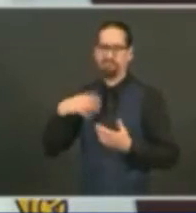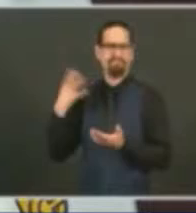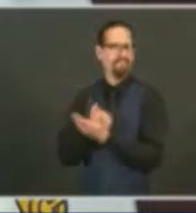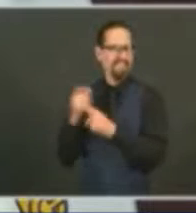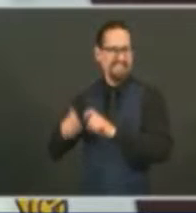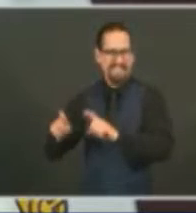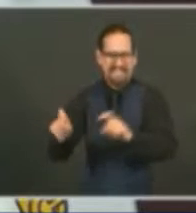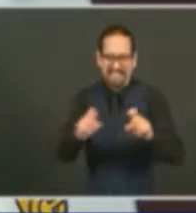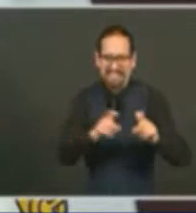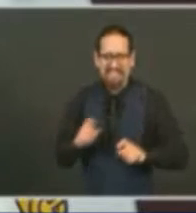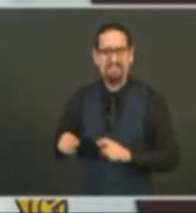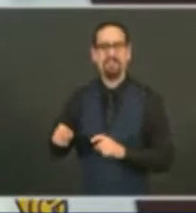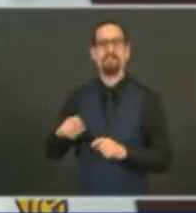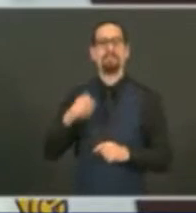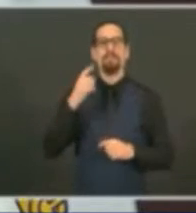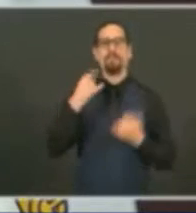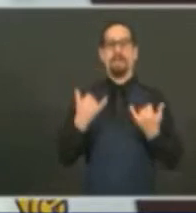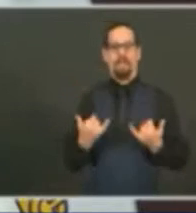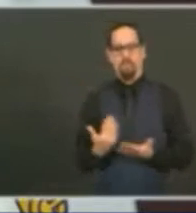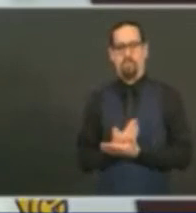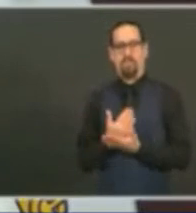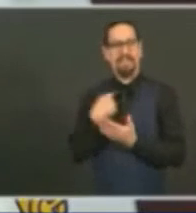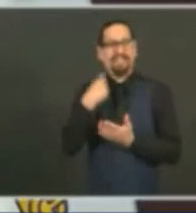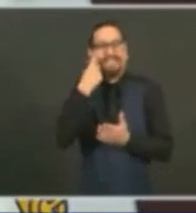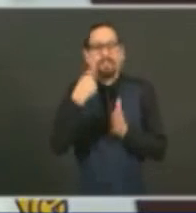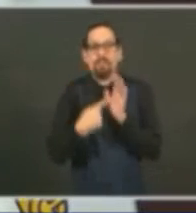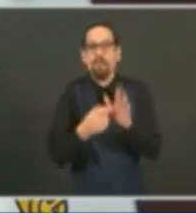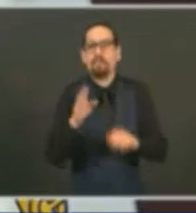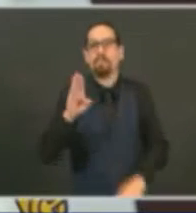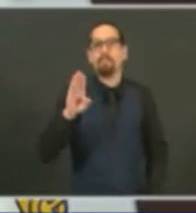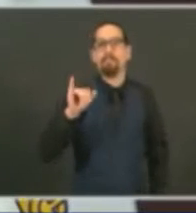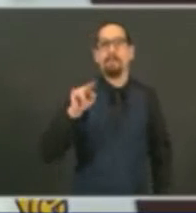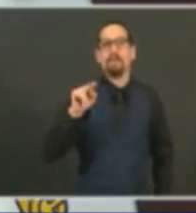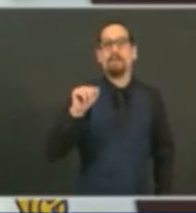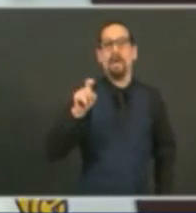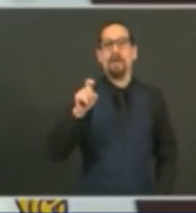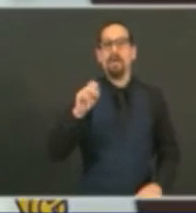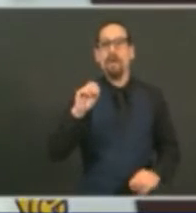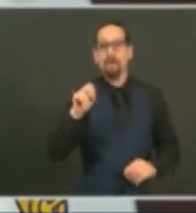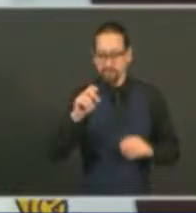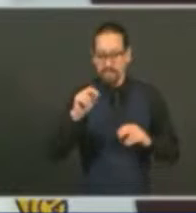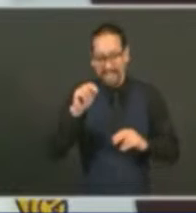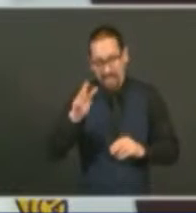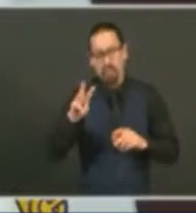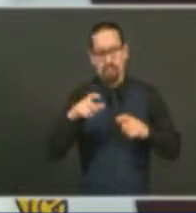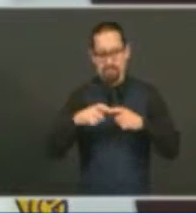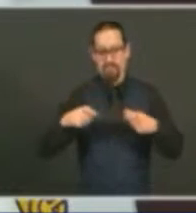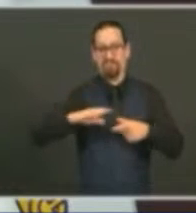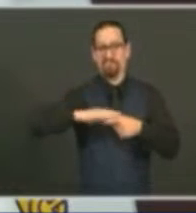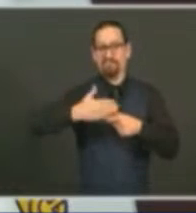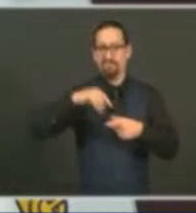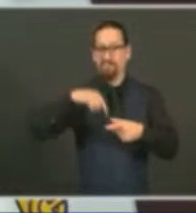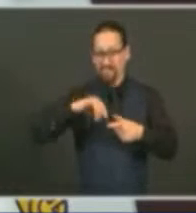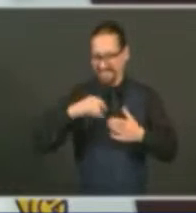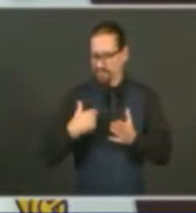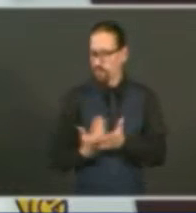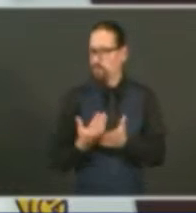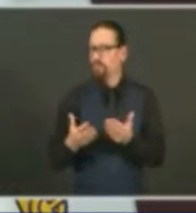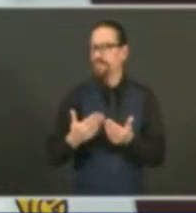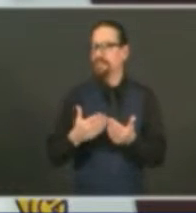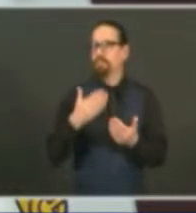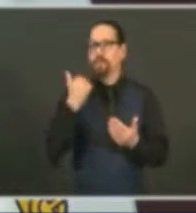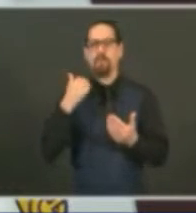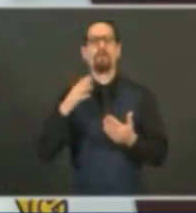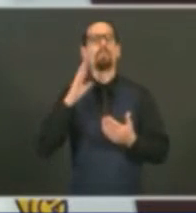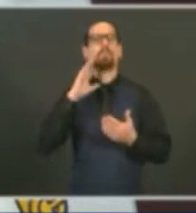easier form of testing that's been shared, we are reinitiating the weekly regular cyclical